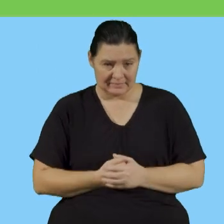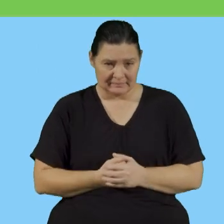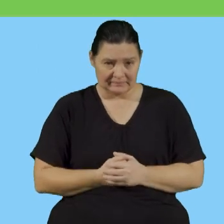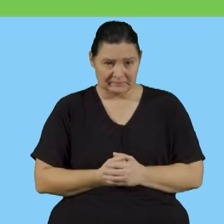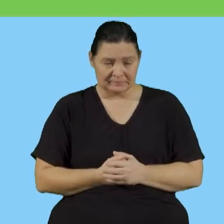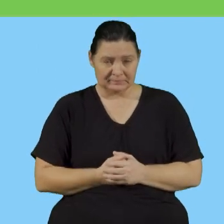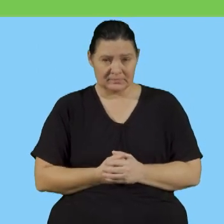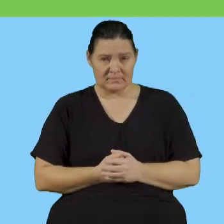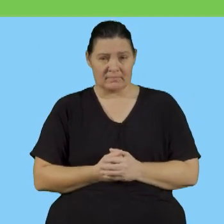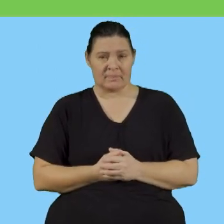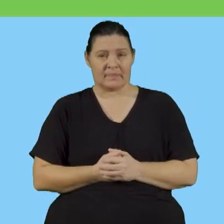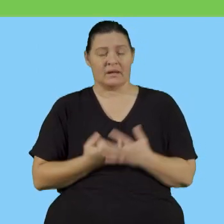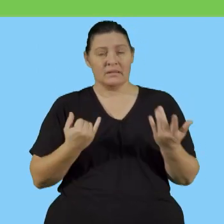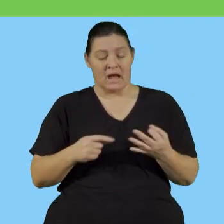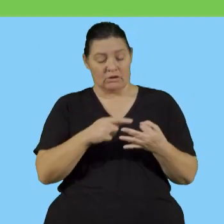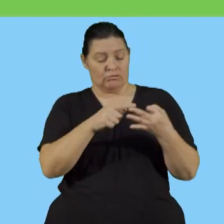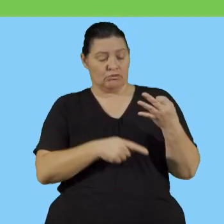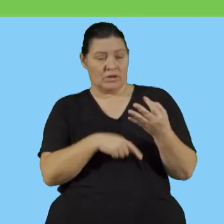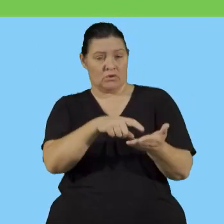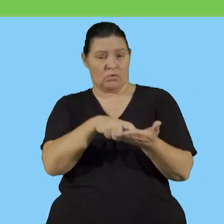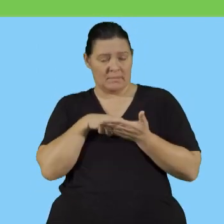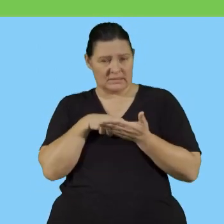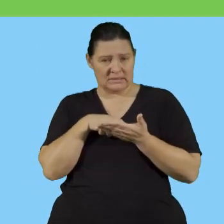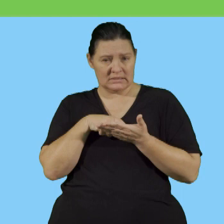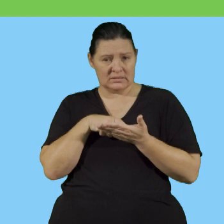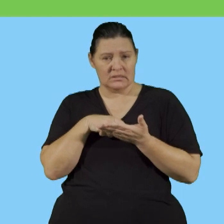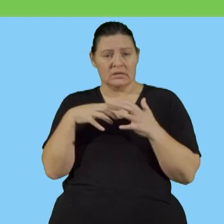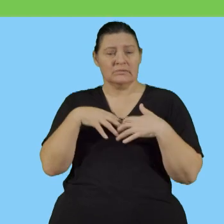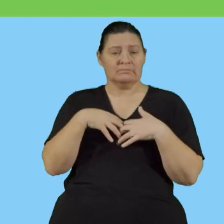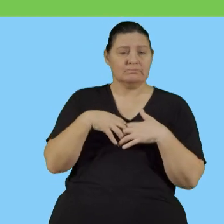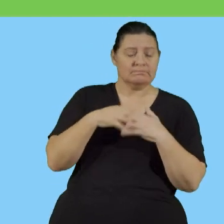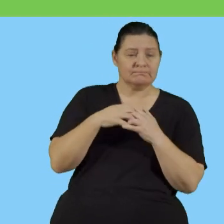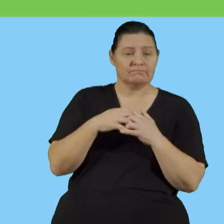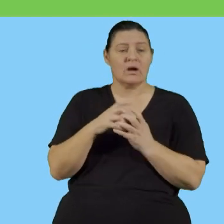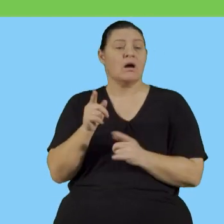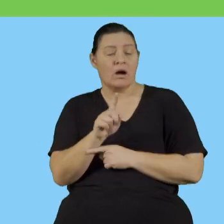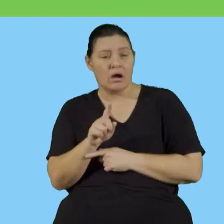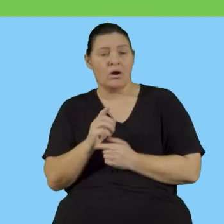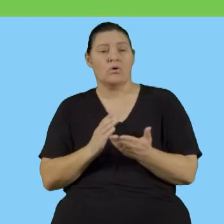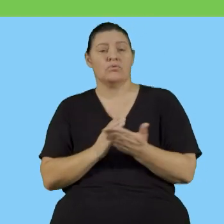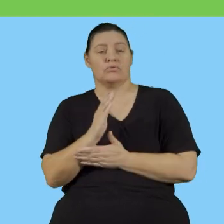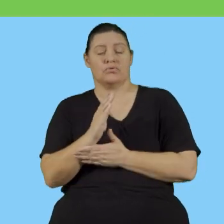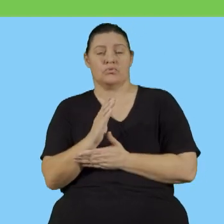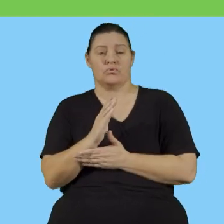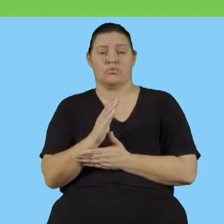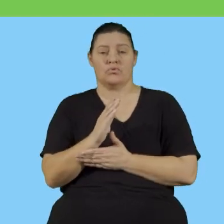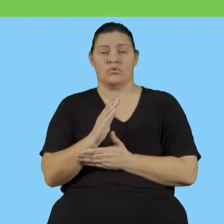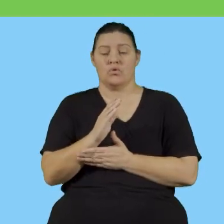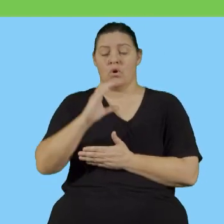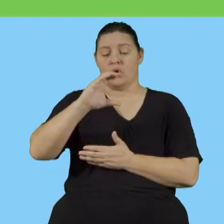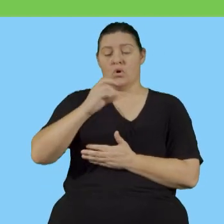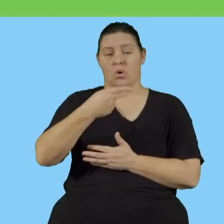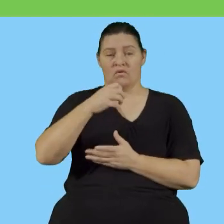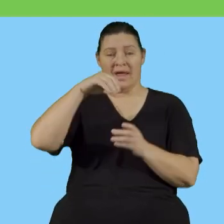photosynthesis to take place. So now these three requirements are put together by the chlorophyll inside of